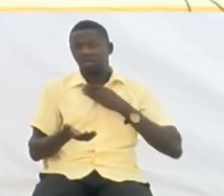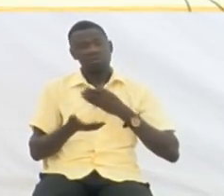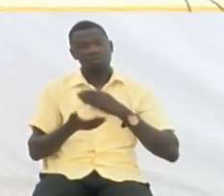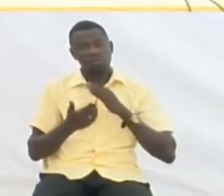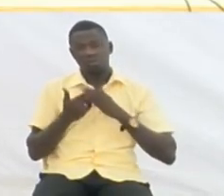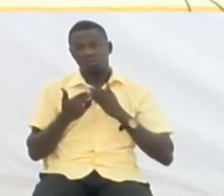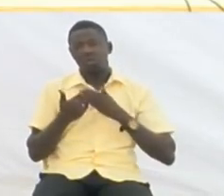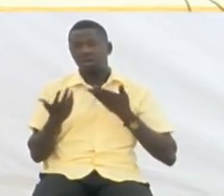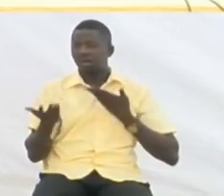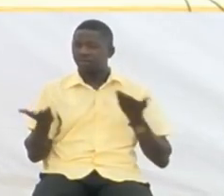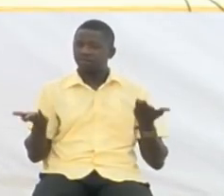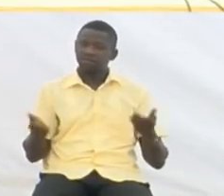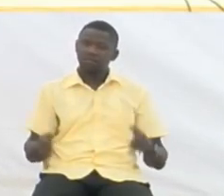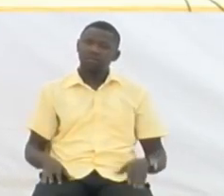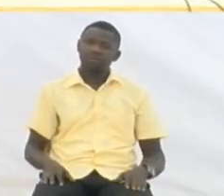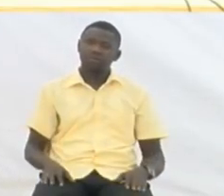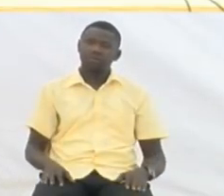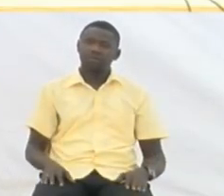get medication.